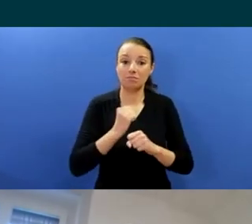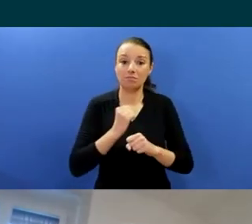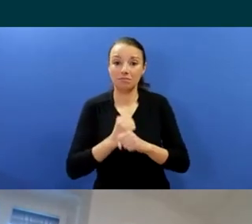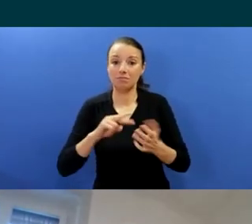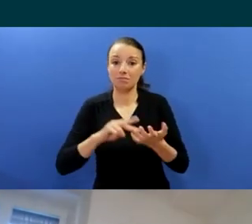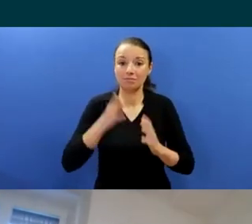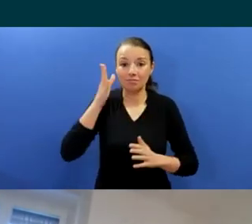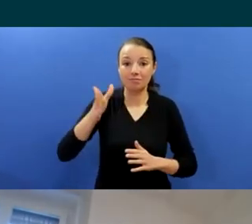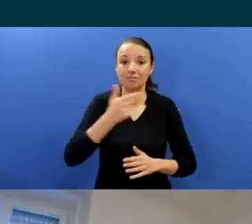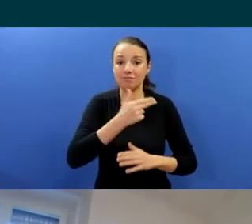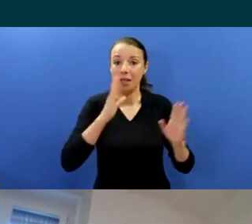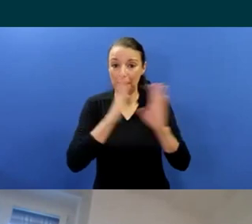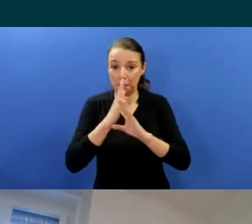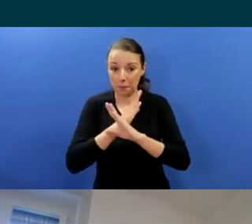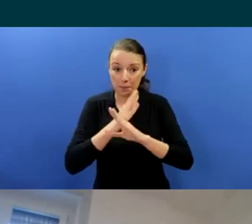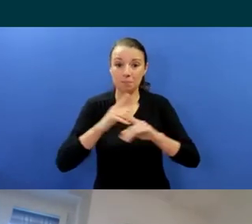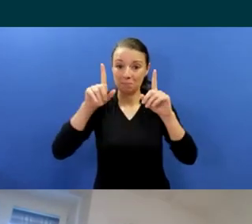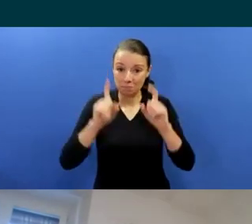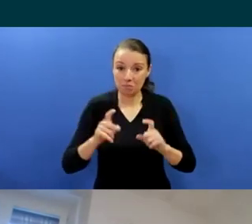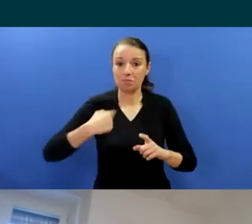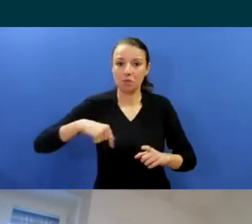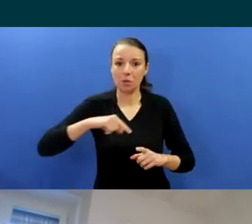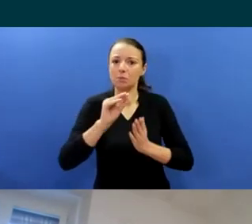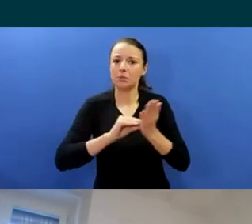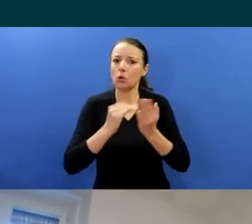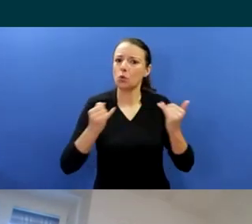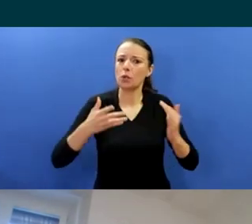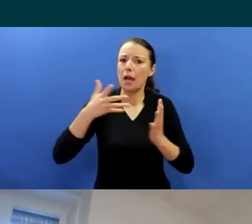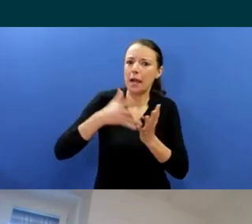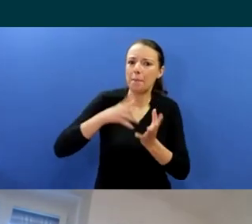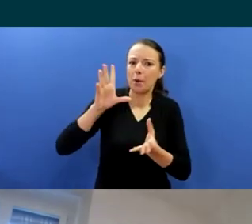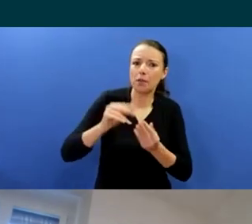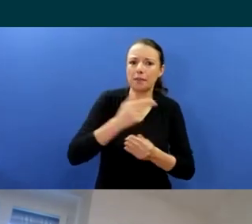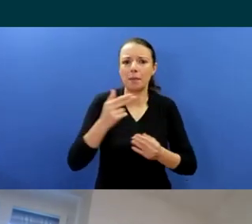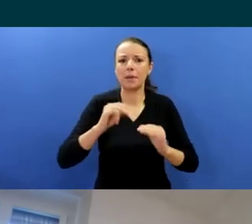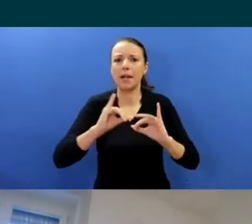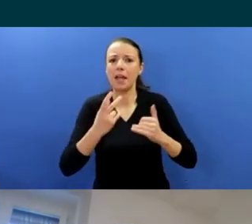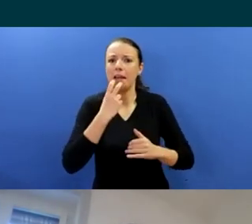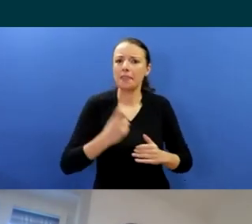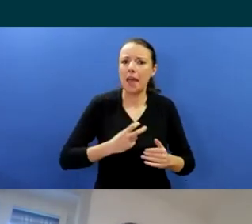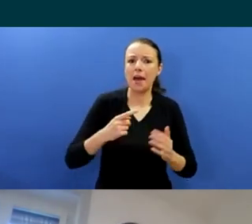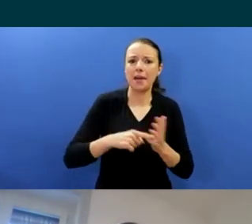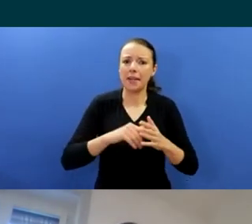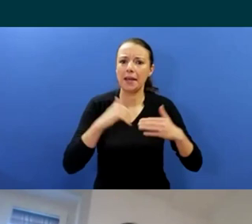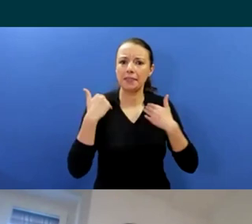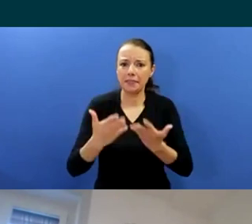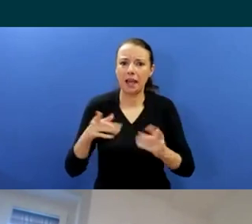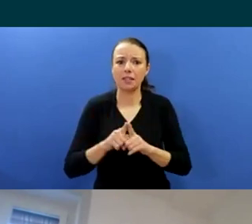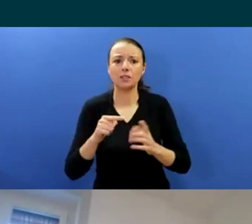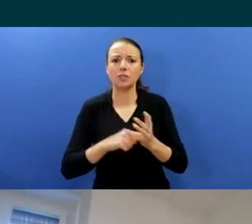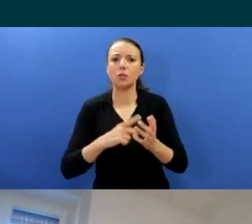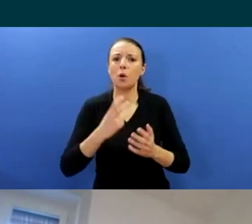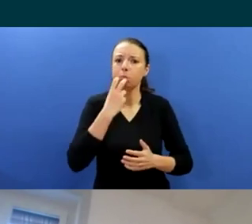report with information on energy supply, for example, on gas consumption in the city of Thun, or on